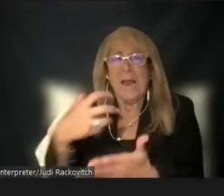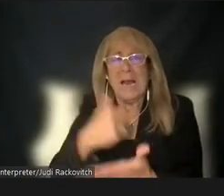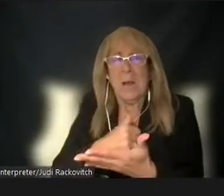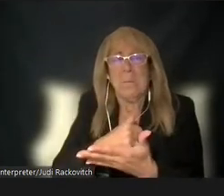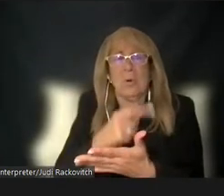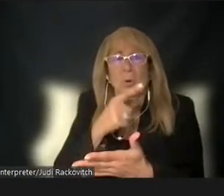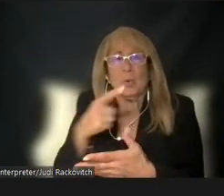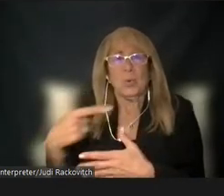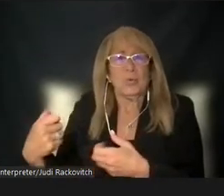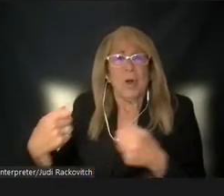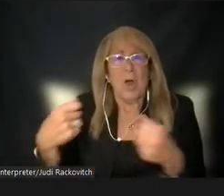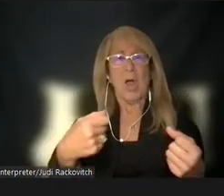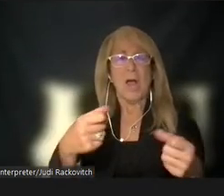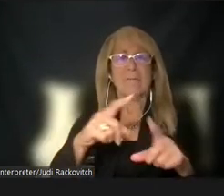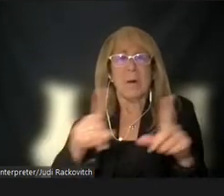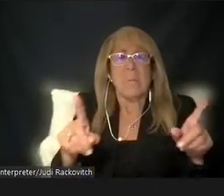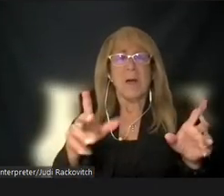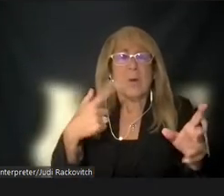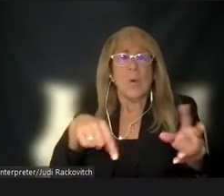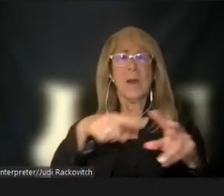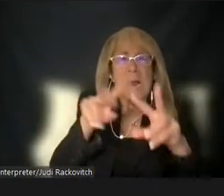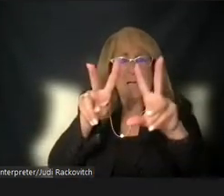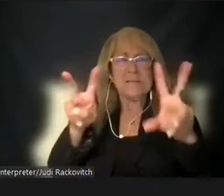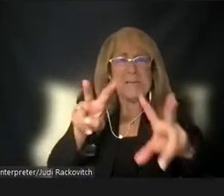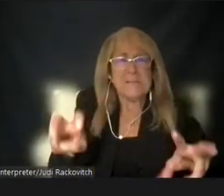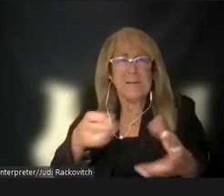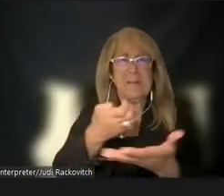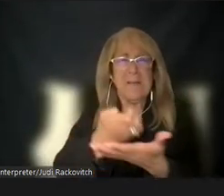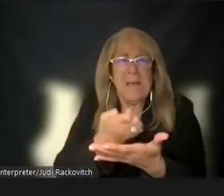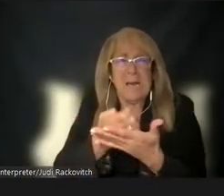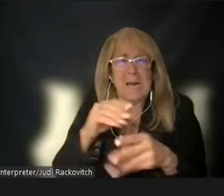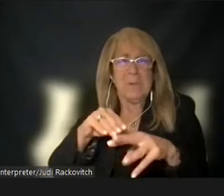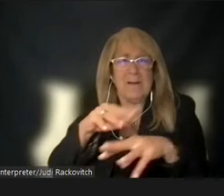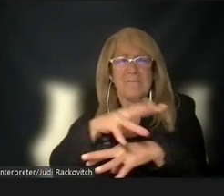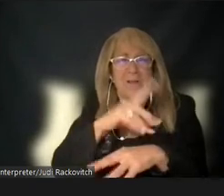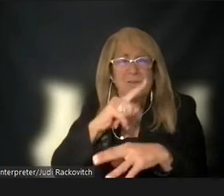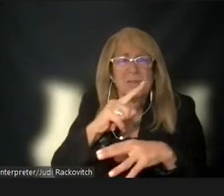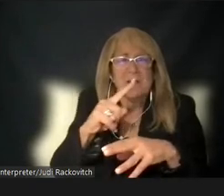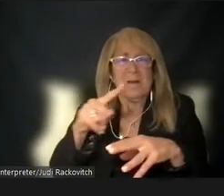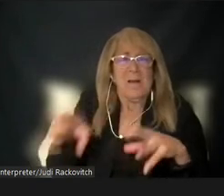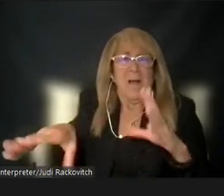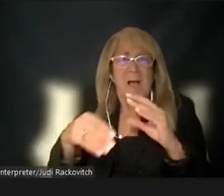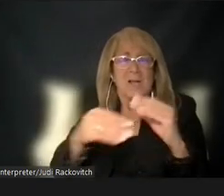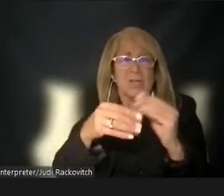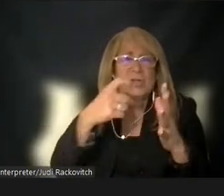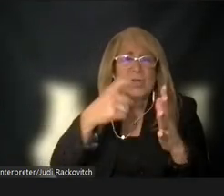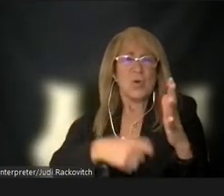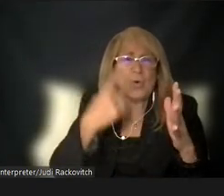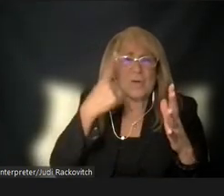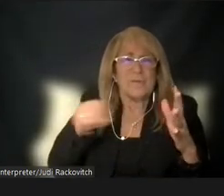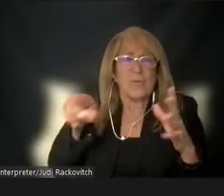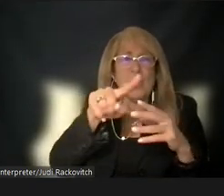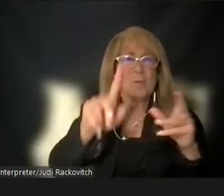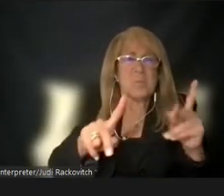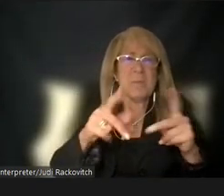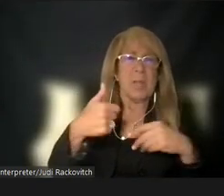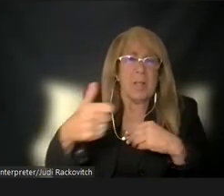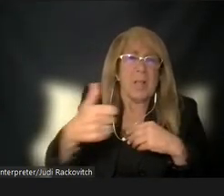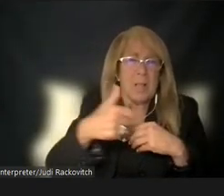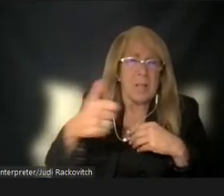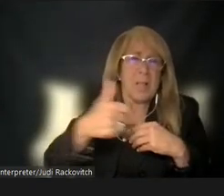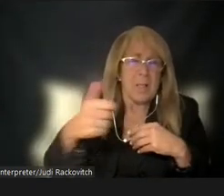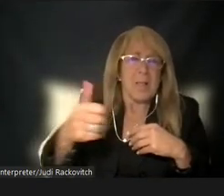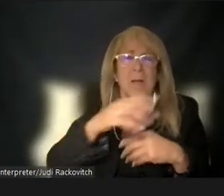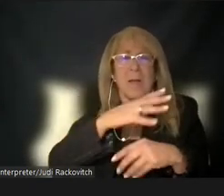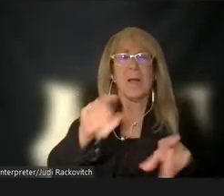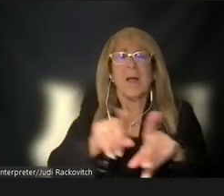but nonetheless, we are assessing the economic effects of the additional costs for these commuters. Finally, in terms of tolls on the taxi